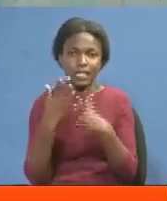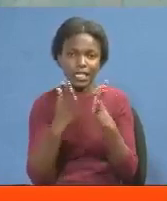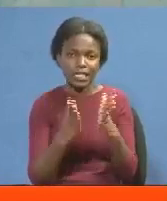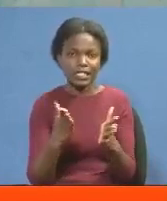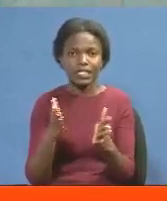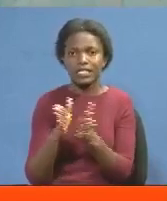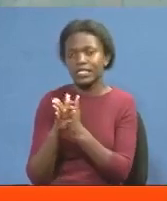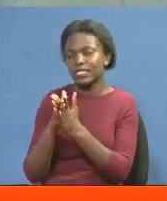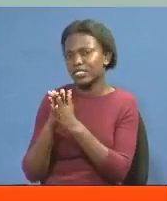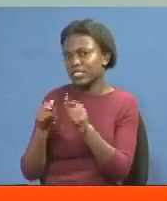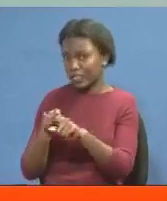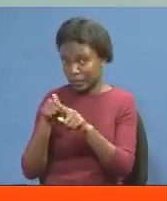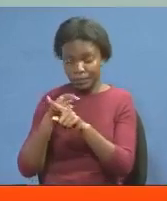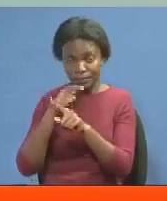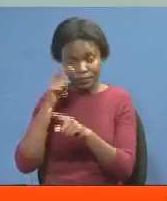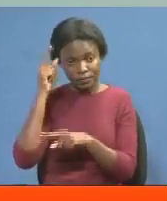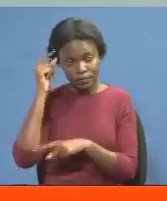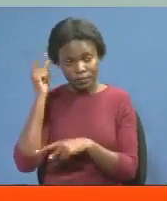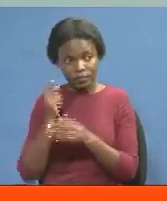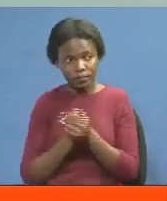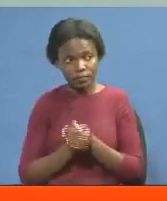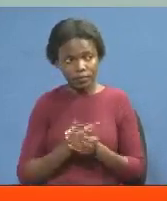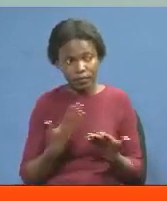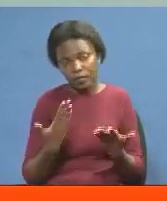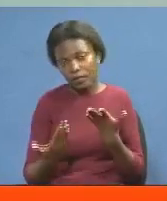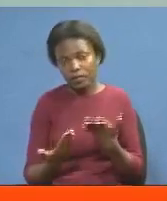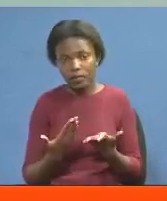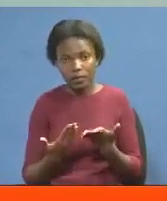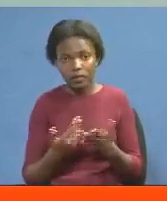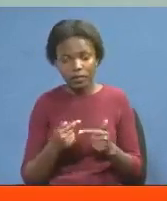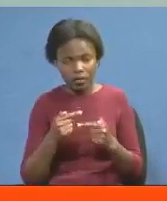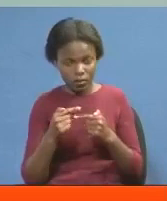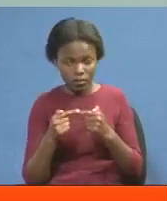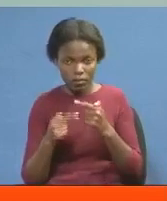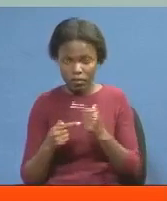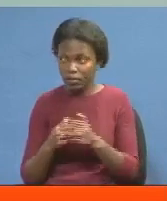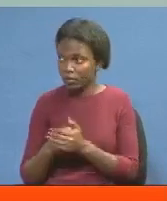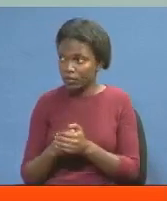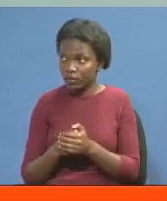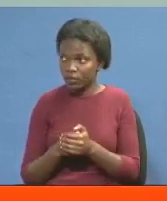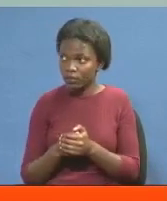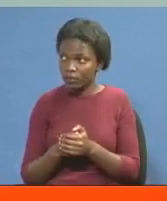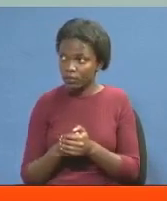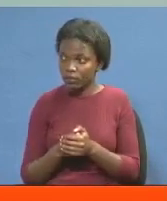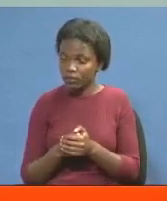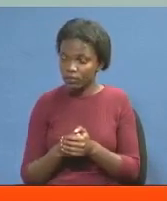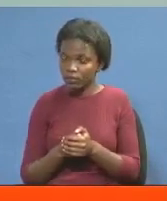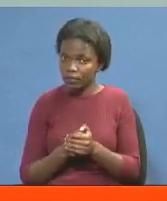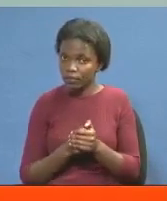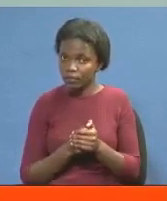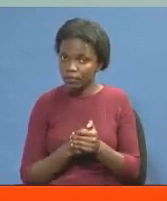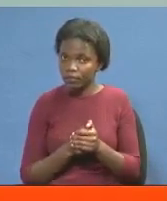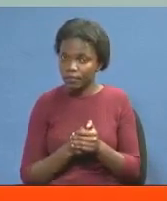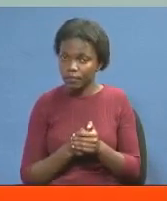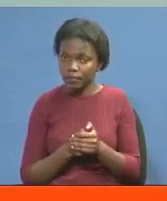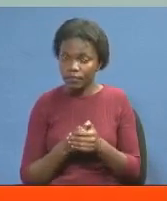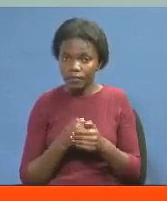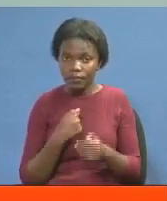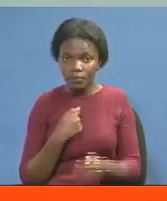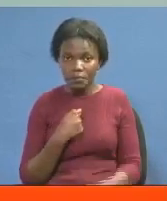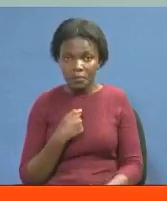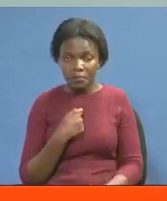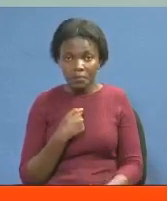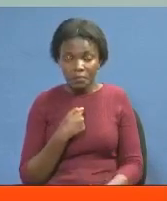But my other question would be, might we have cultivated something else where And I'm glad I'm talking to someone who has been in the